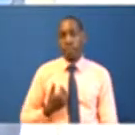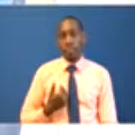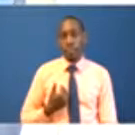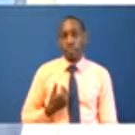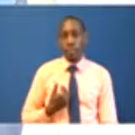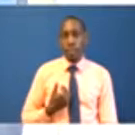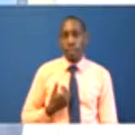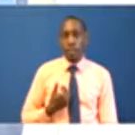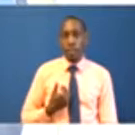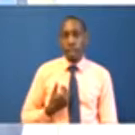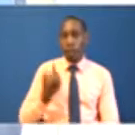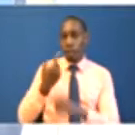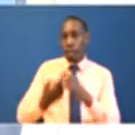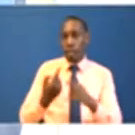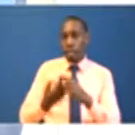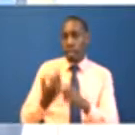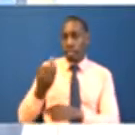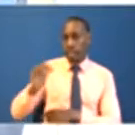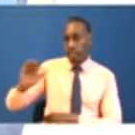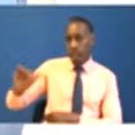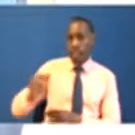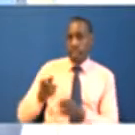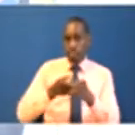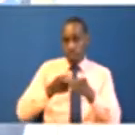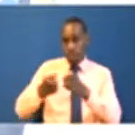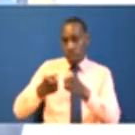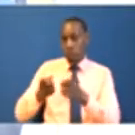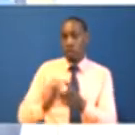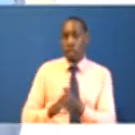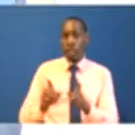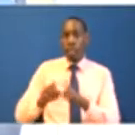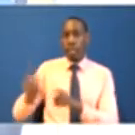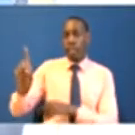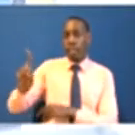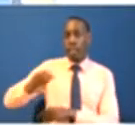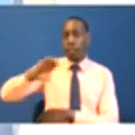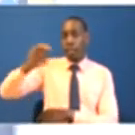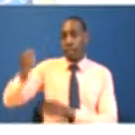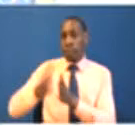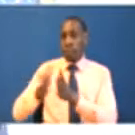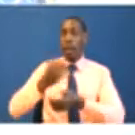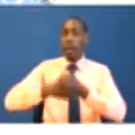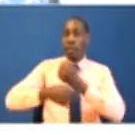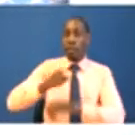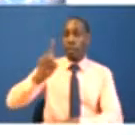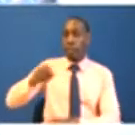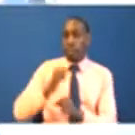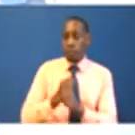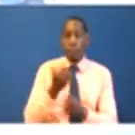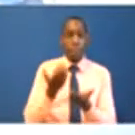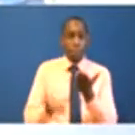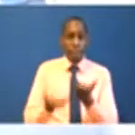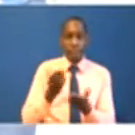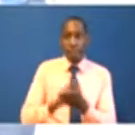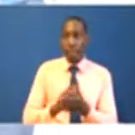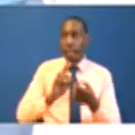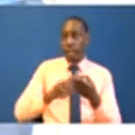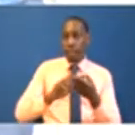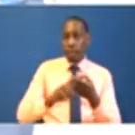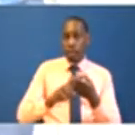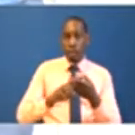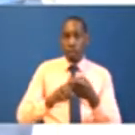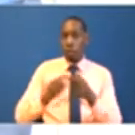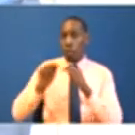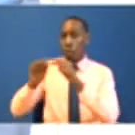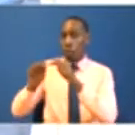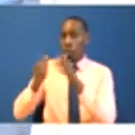two uh i think two or three years left in office and nairobi being the capital he had to take action so maybe other than blaming